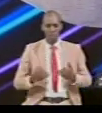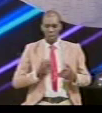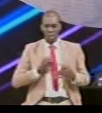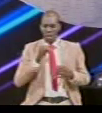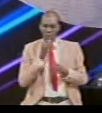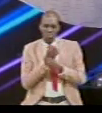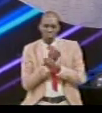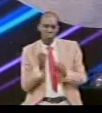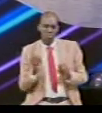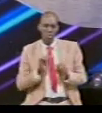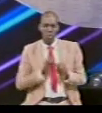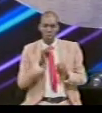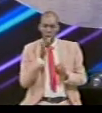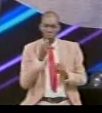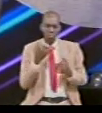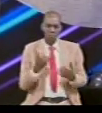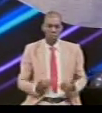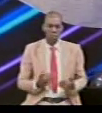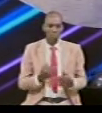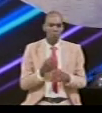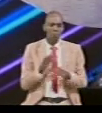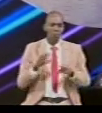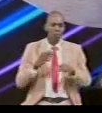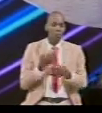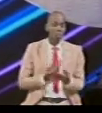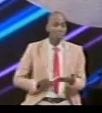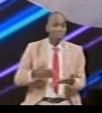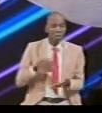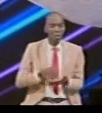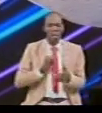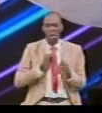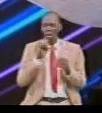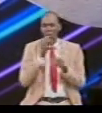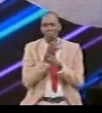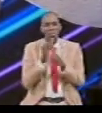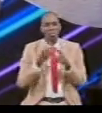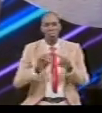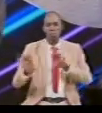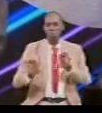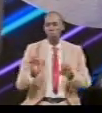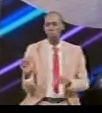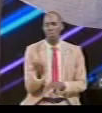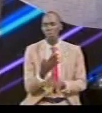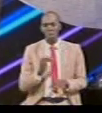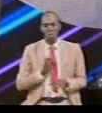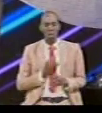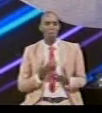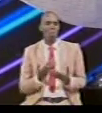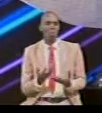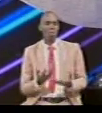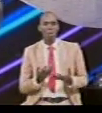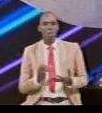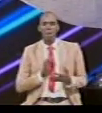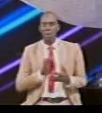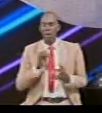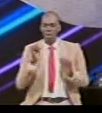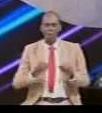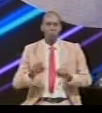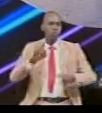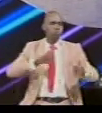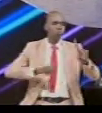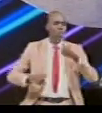I'm born again, I'm free to do anything I want, I'm free to say anything I want, I'm free to dabble